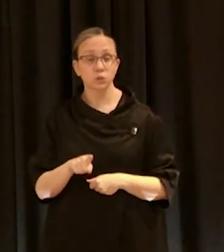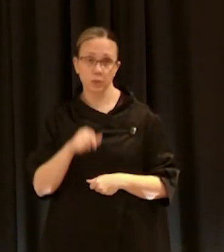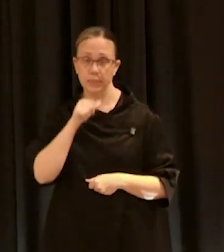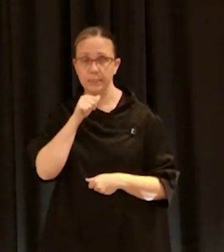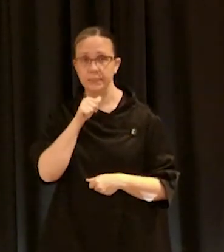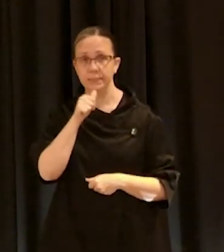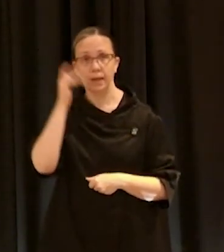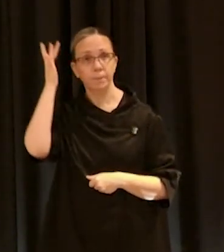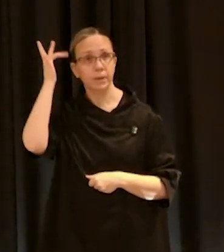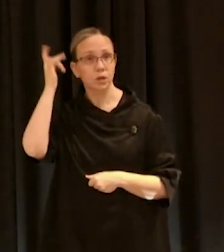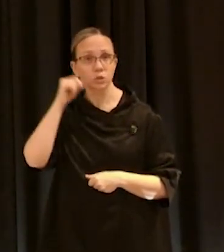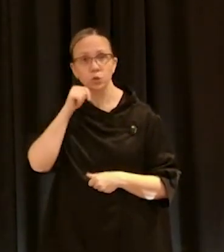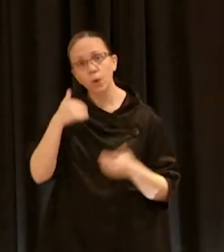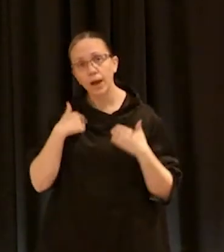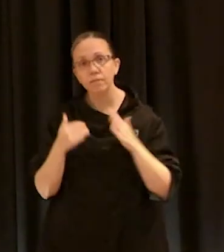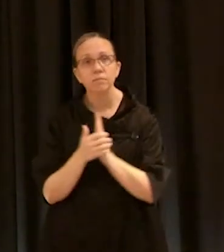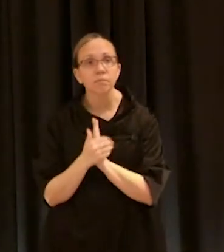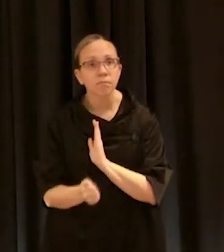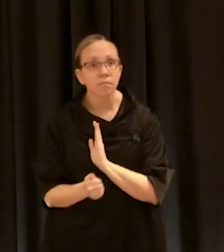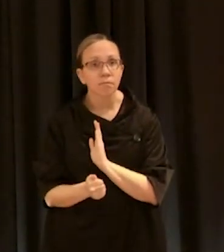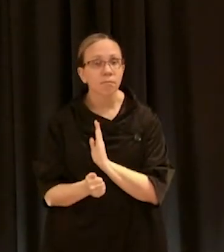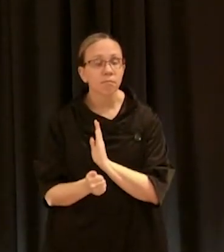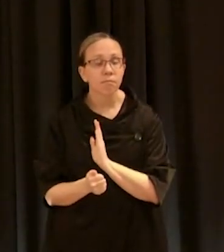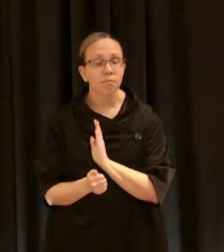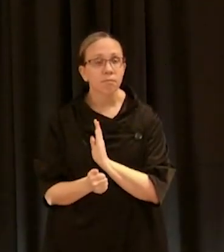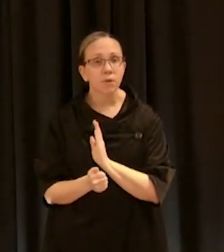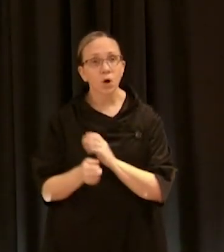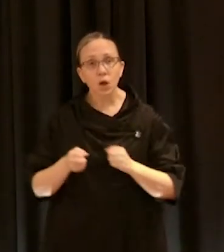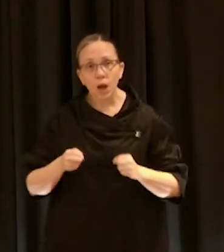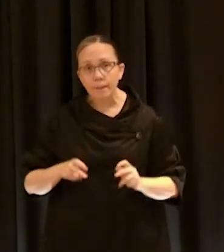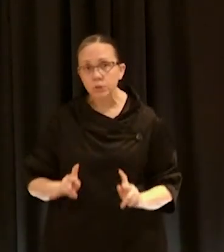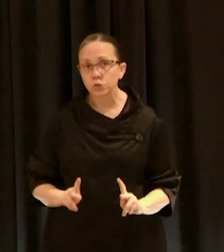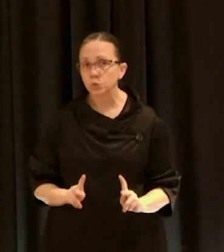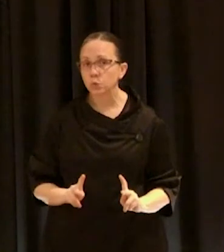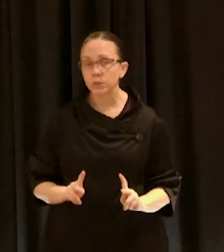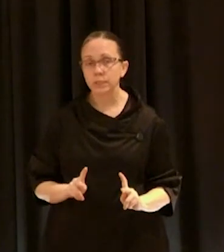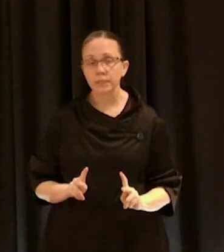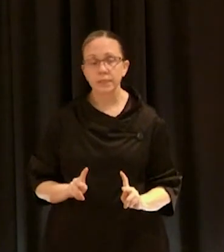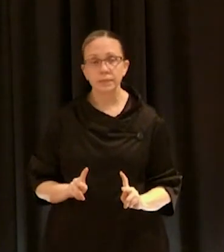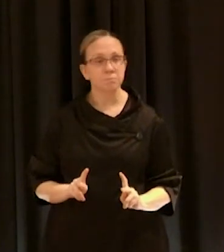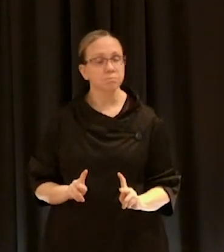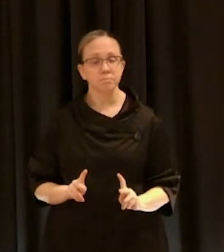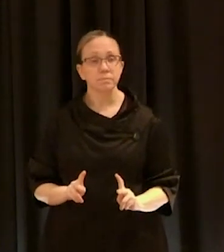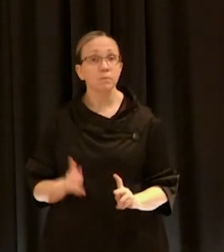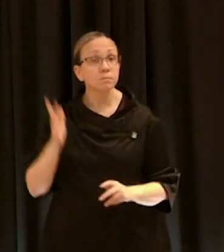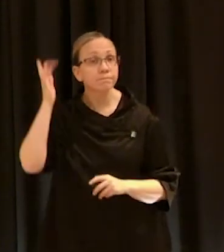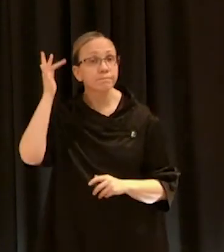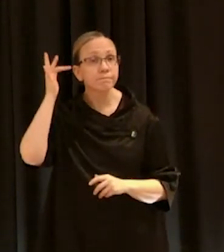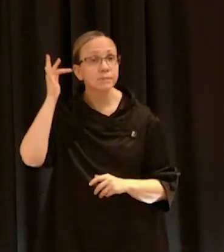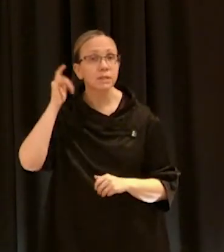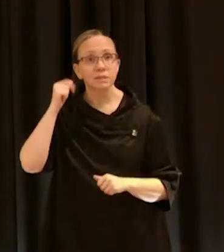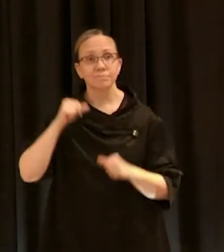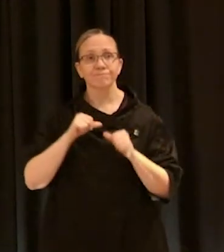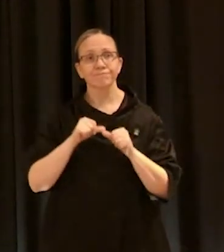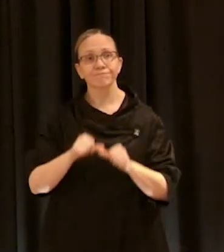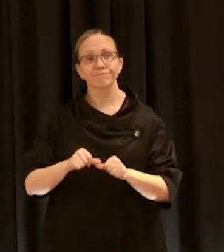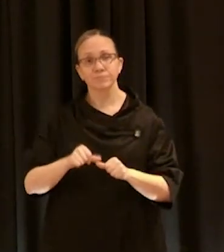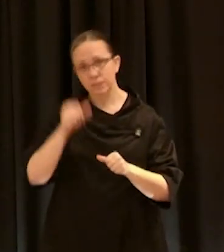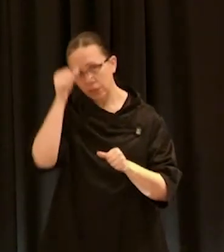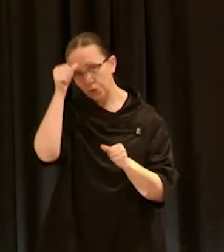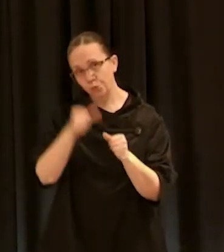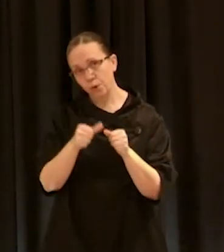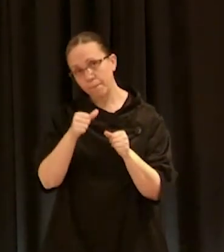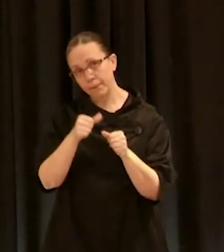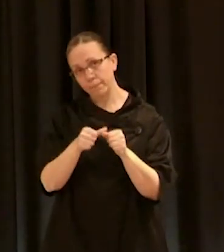not because you don't have the potential. It's not because you don't have the opportunity. It's not because of any of that. It's just because you're constantly